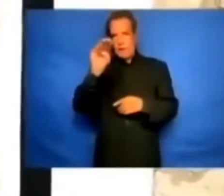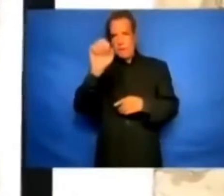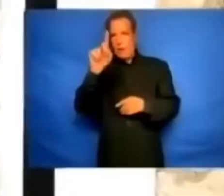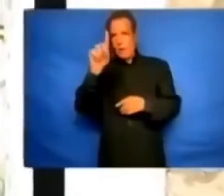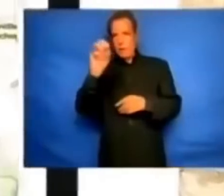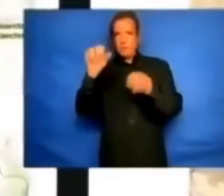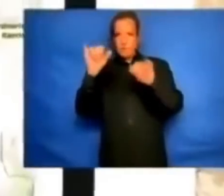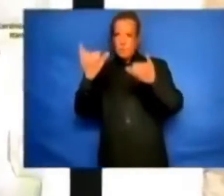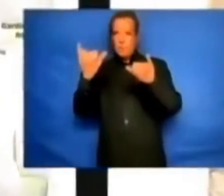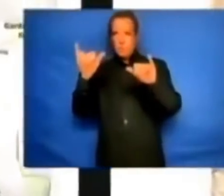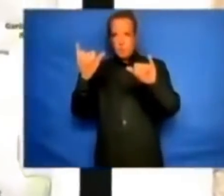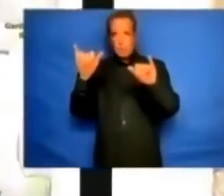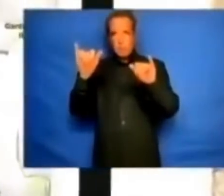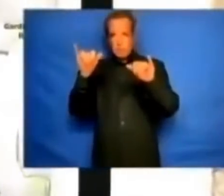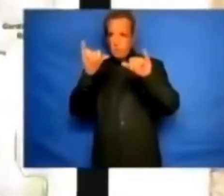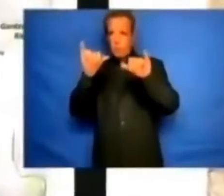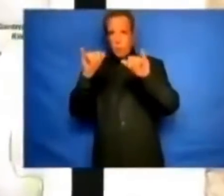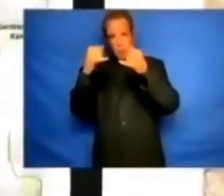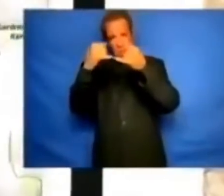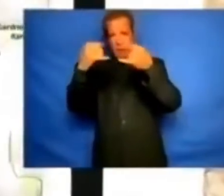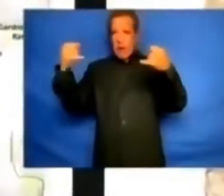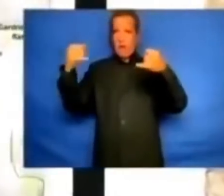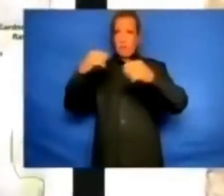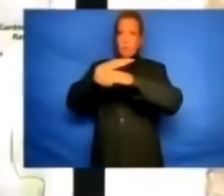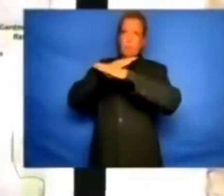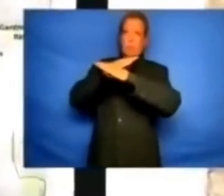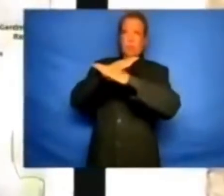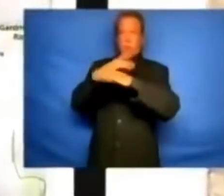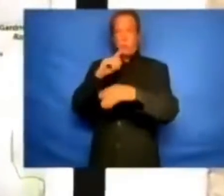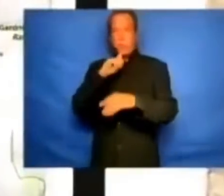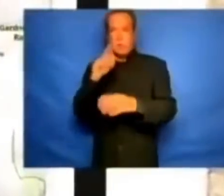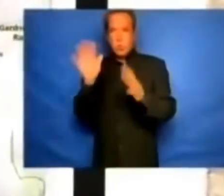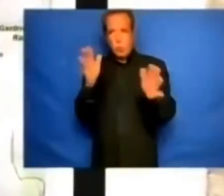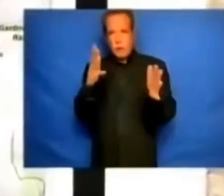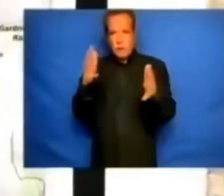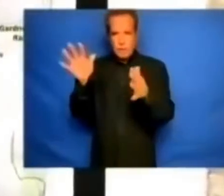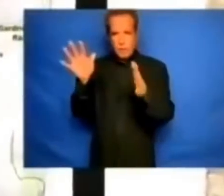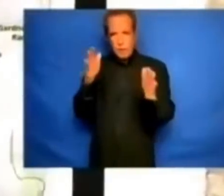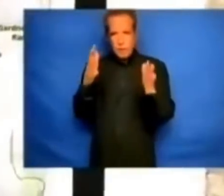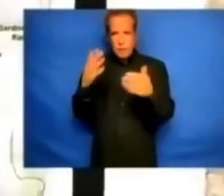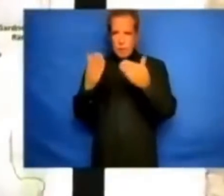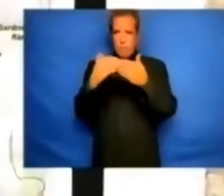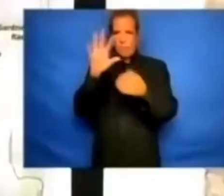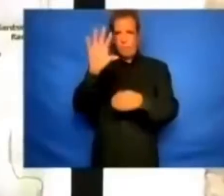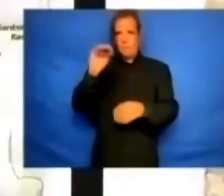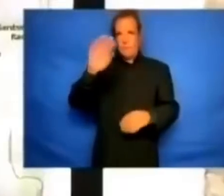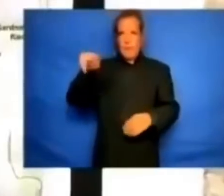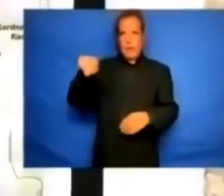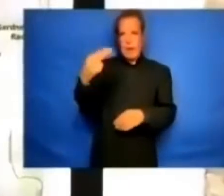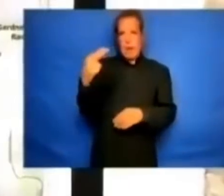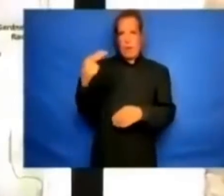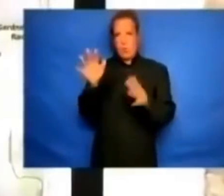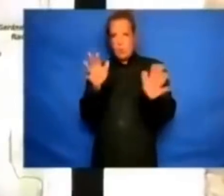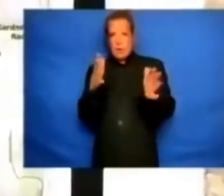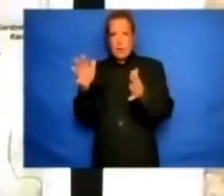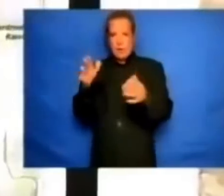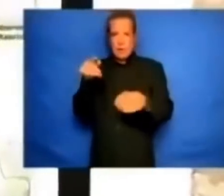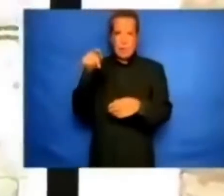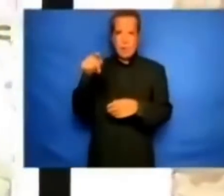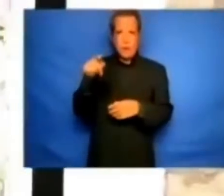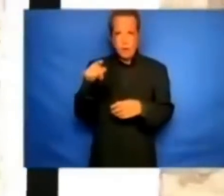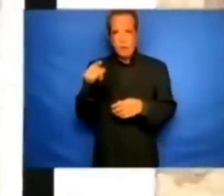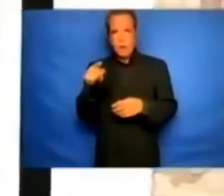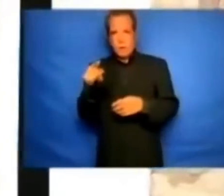These lines have been really wind tested today. We've seen 50-mile-an-hour winds in here. Right now, our lines are all holding, so we're feeling a lot better about this